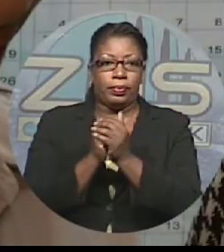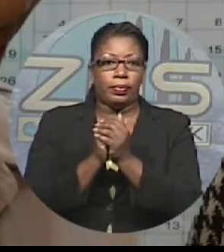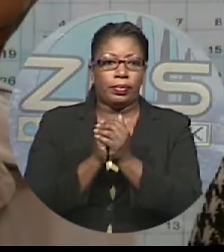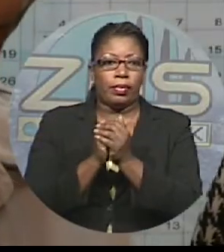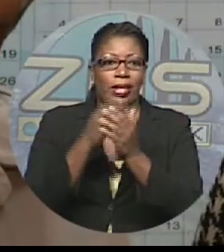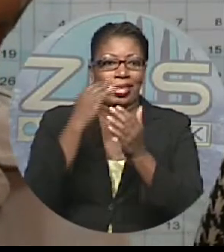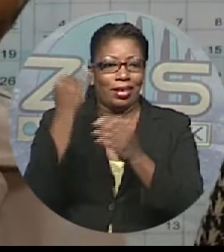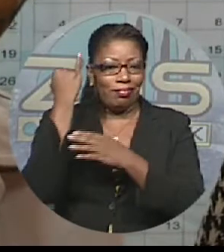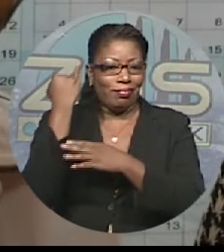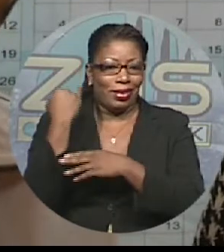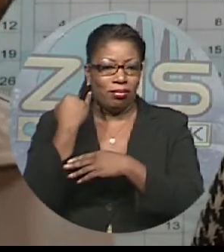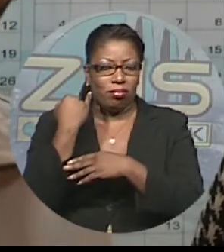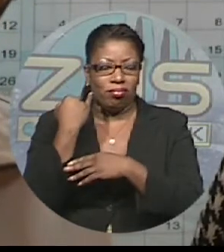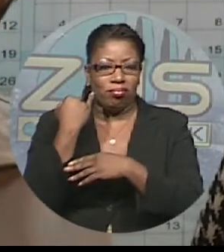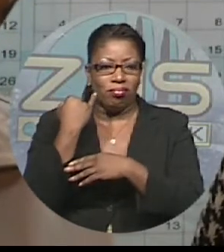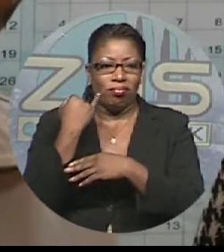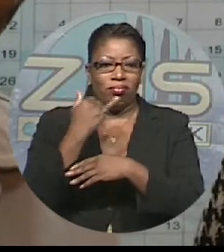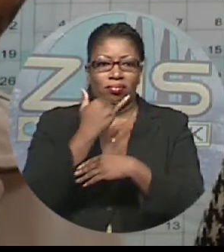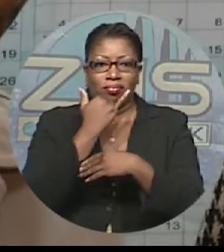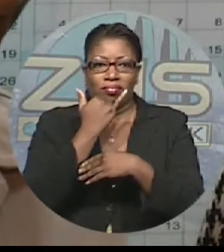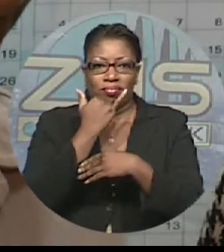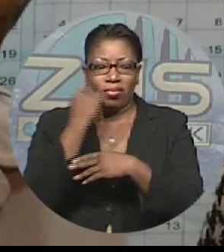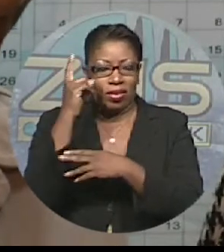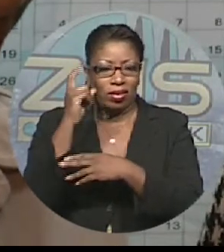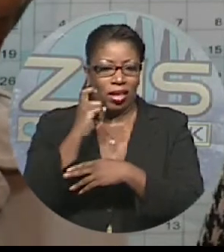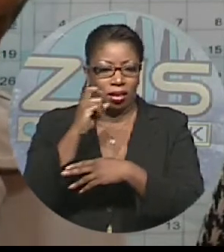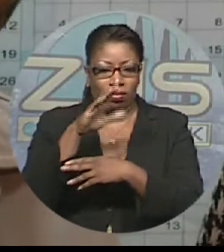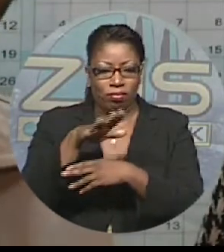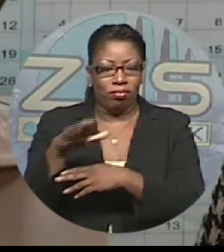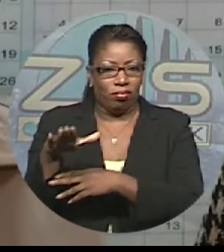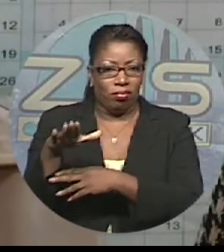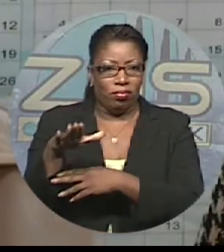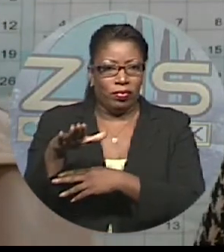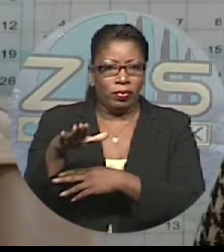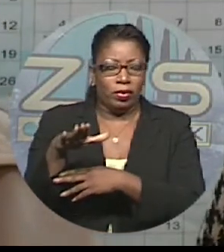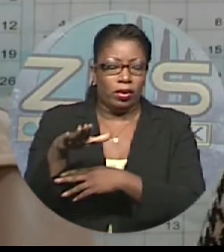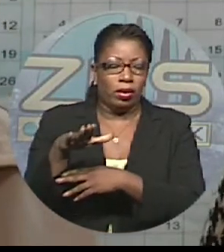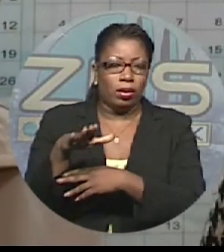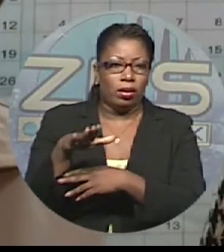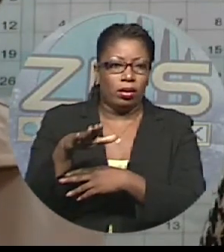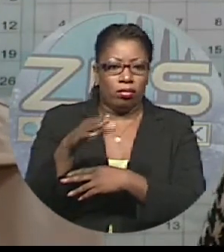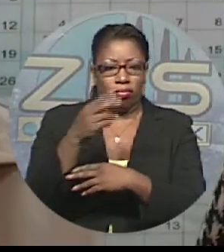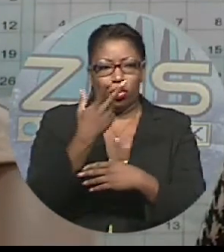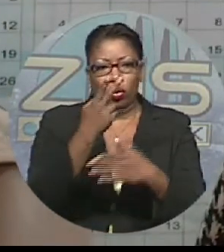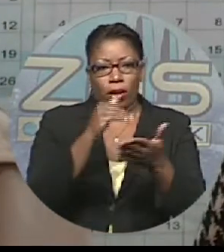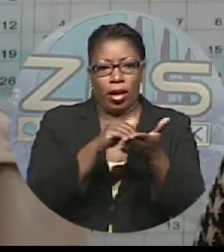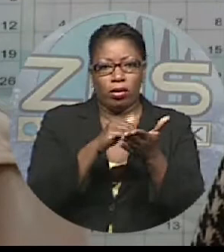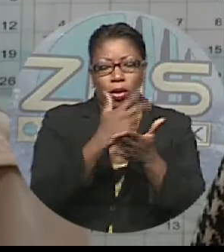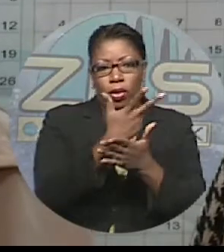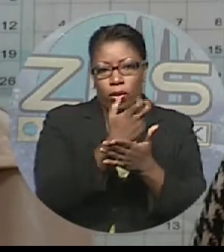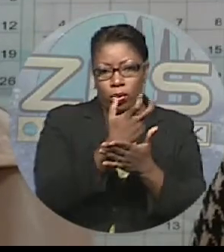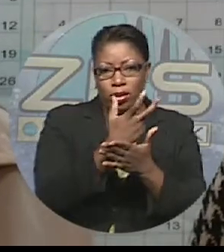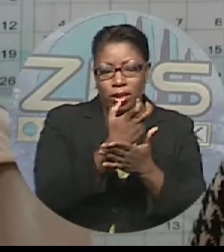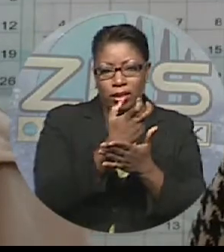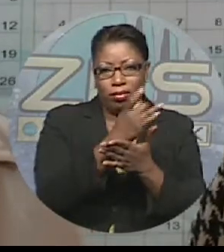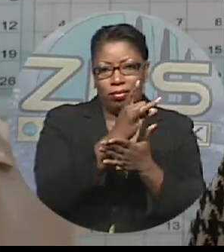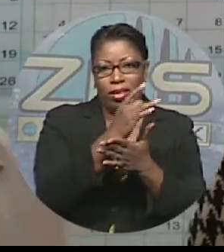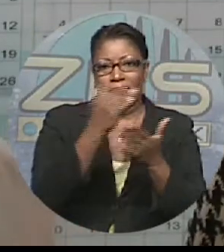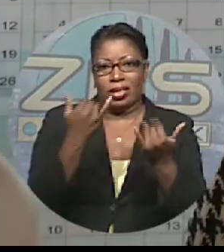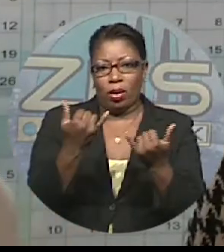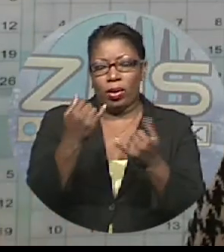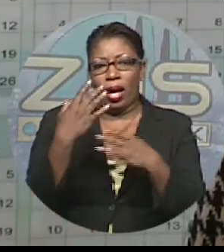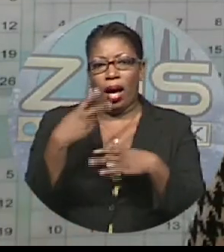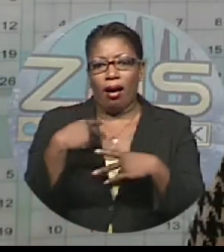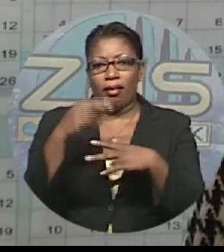For incest, we had one case in 2013, and we know also that that's not so. This year, we have